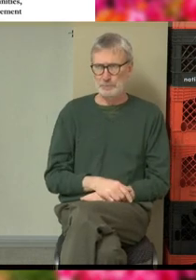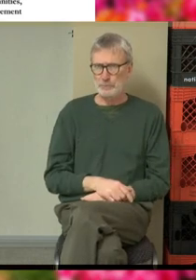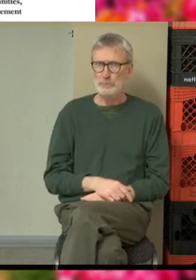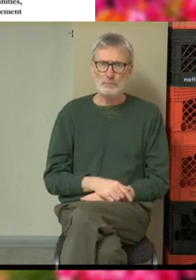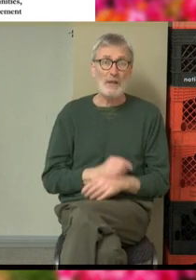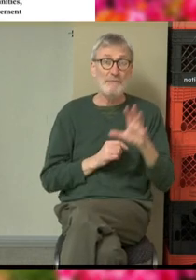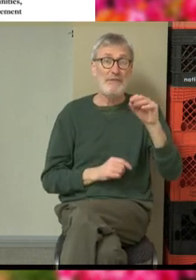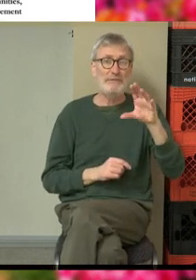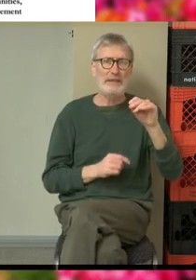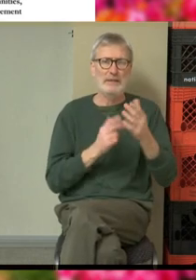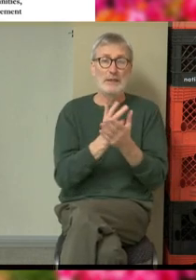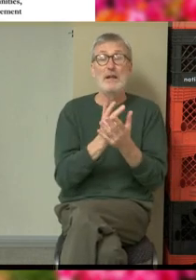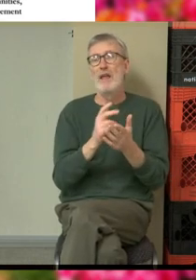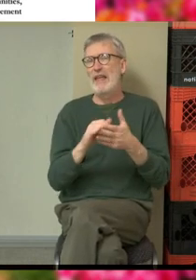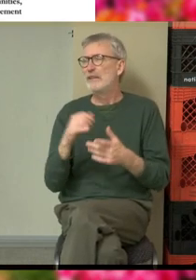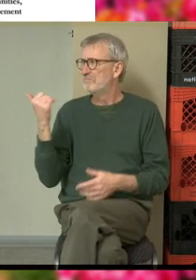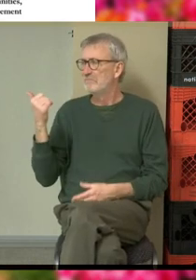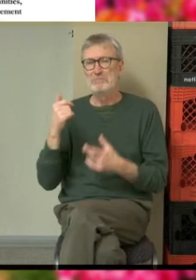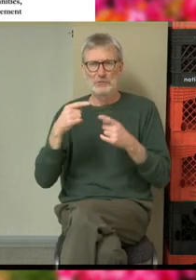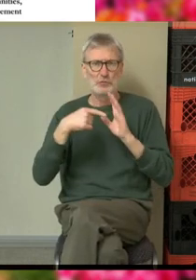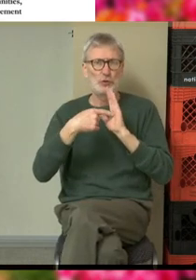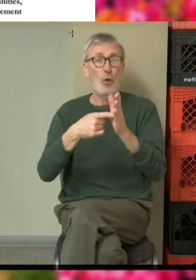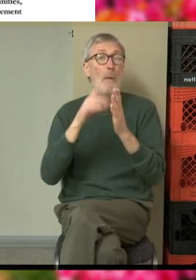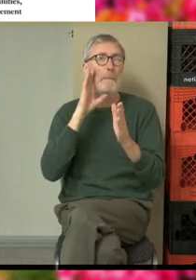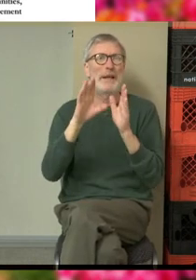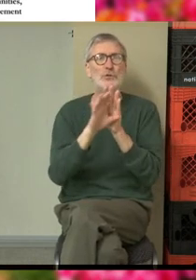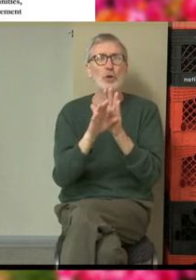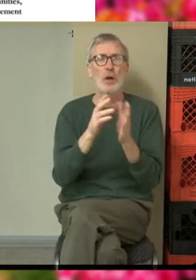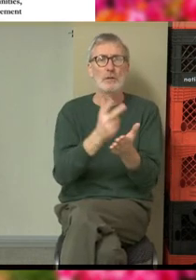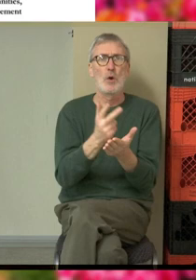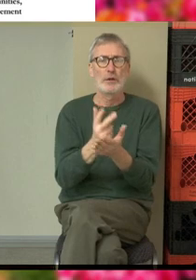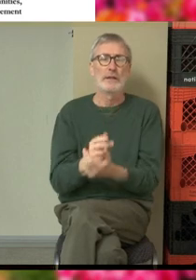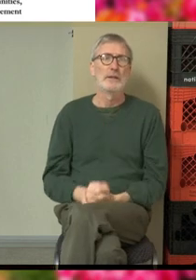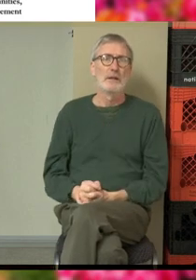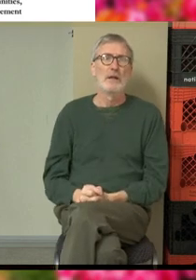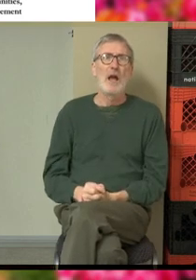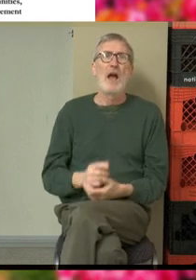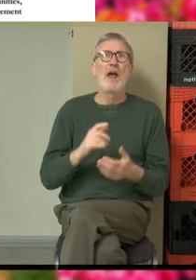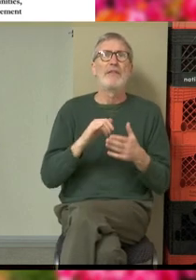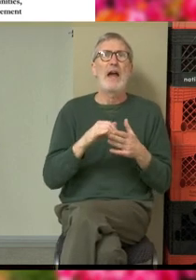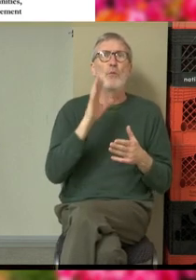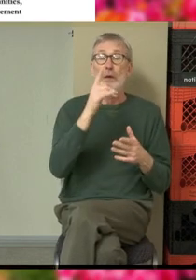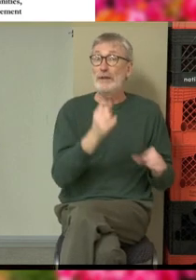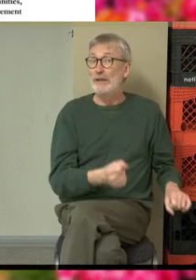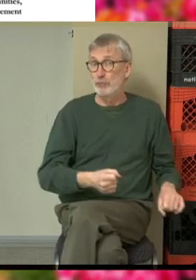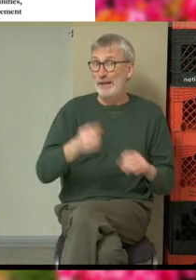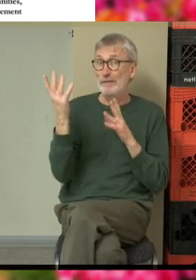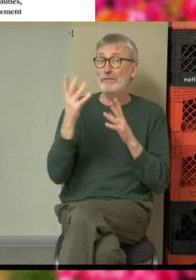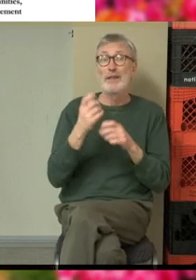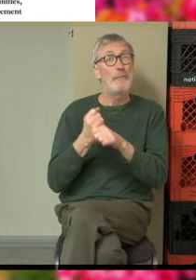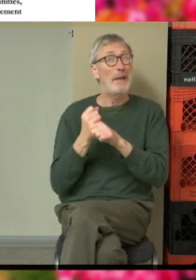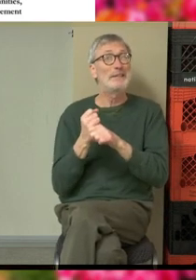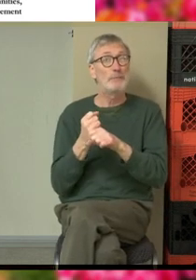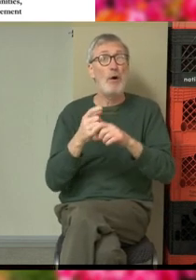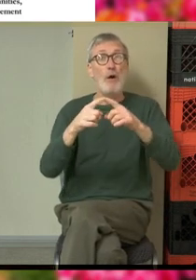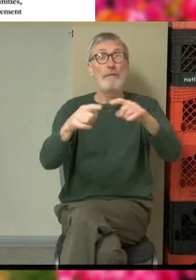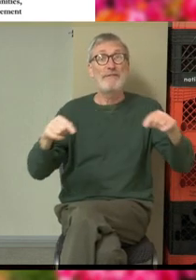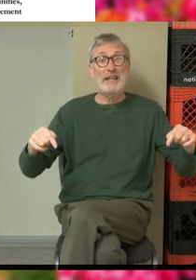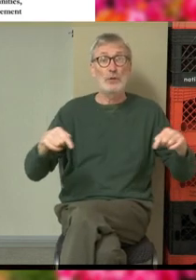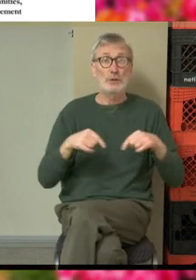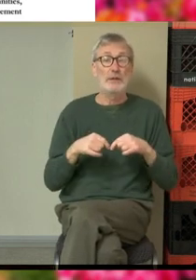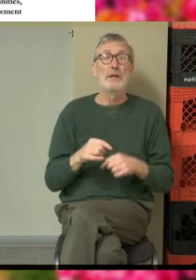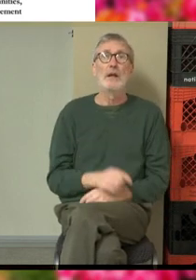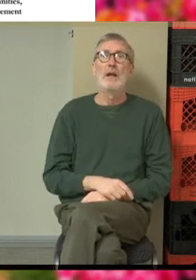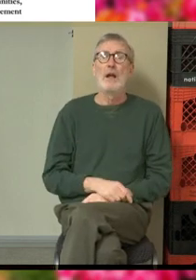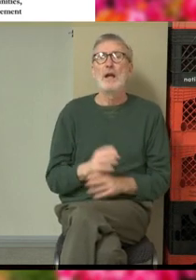that's showing how much space that would take up within the park, and that's eliminating the existing ball field that's there. If you look at